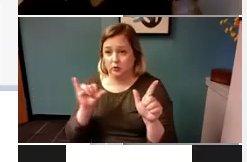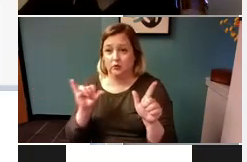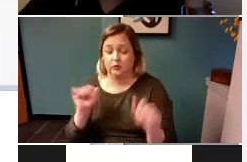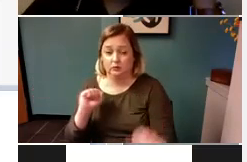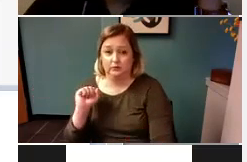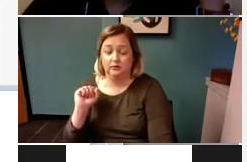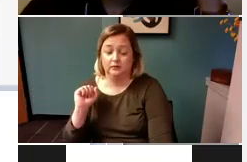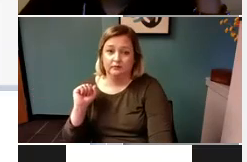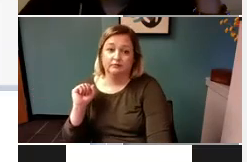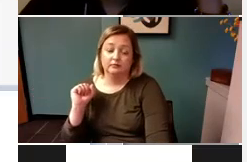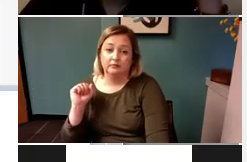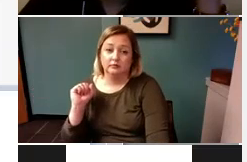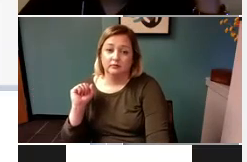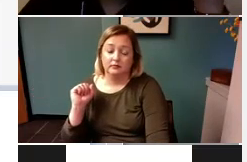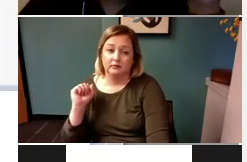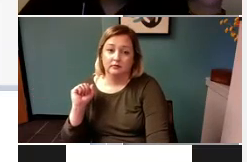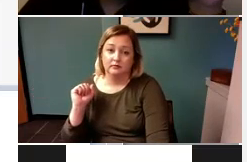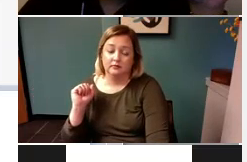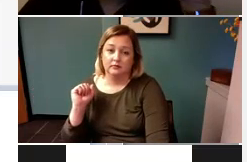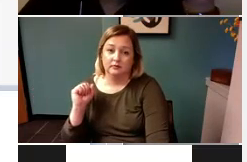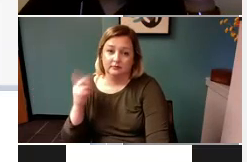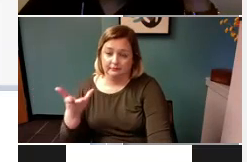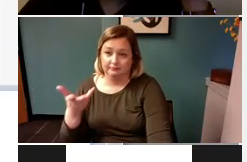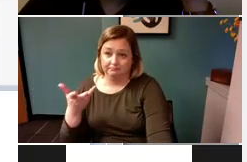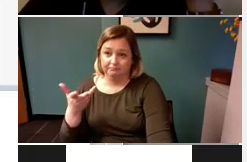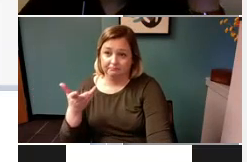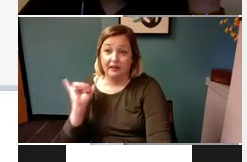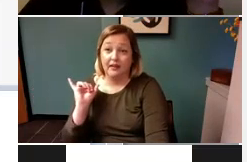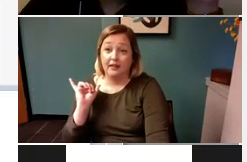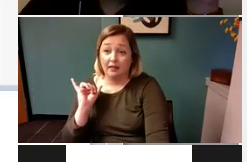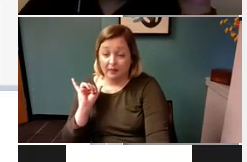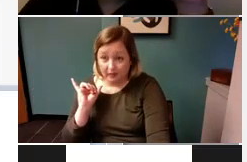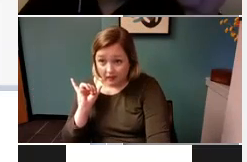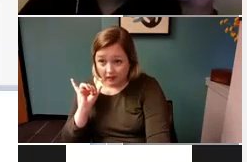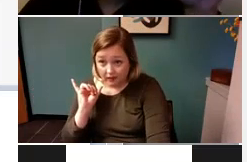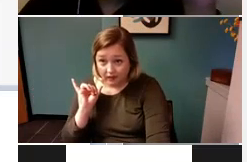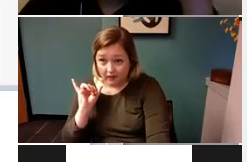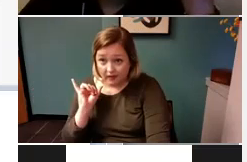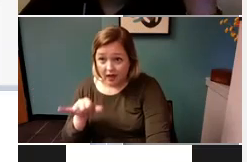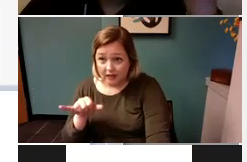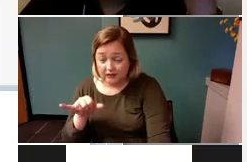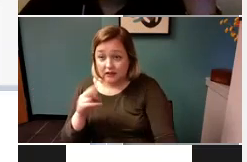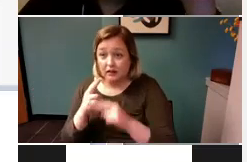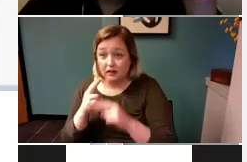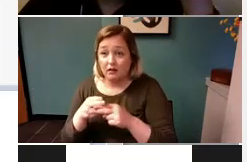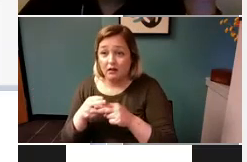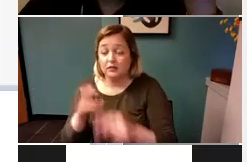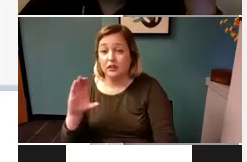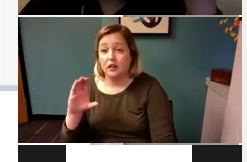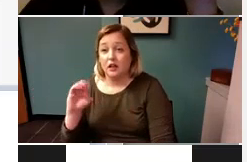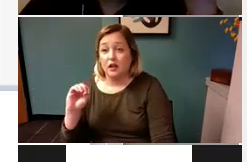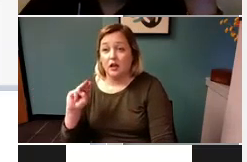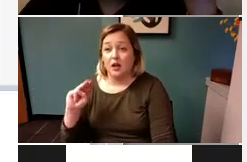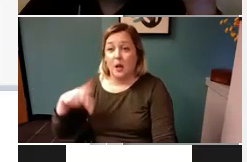So it will also connect to this node as well. So that is what a click or a complete graph means. Does